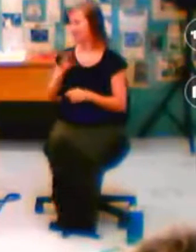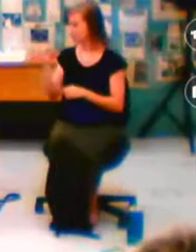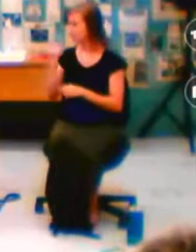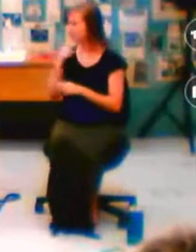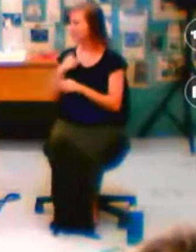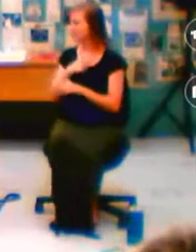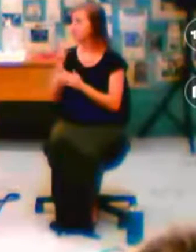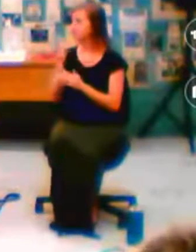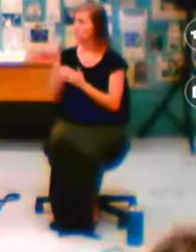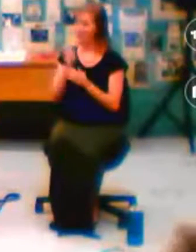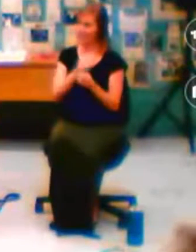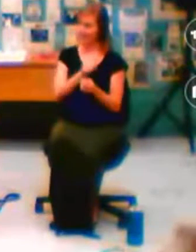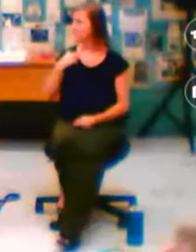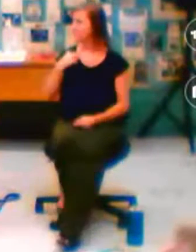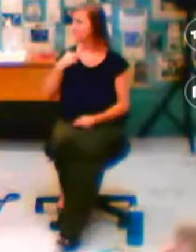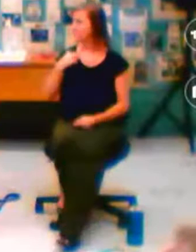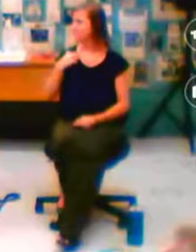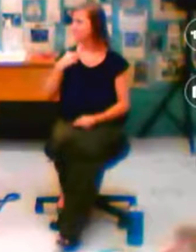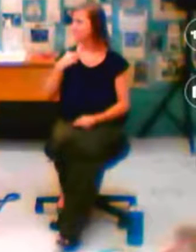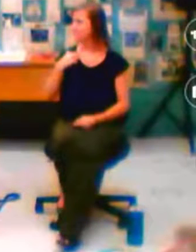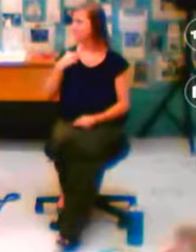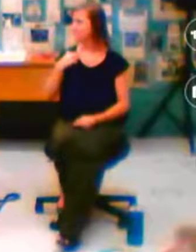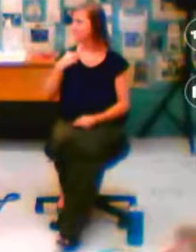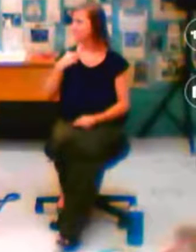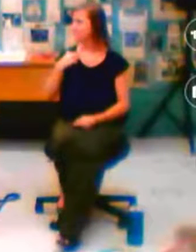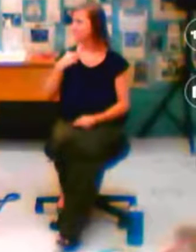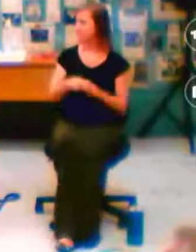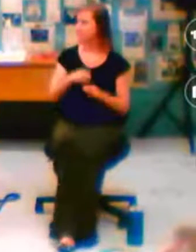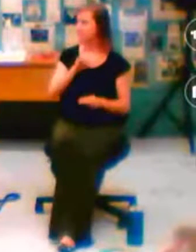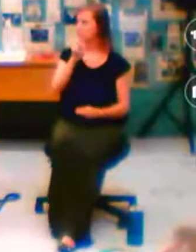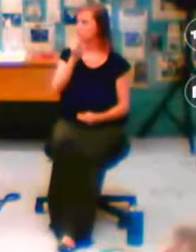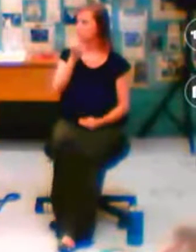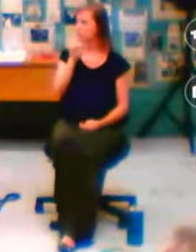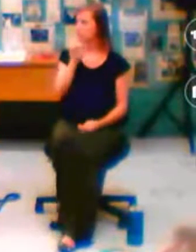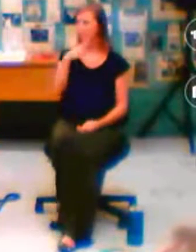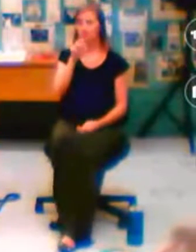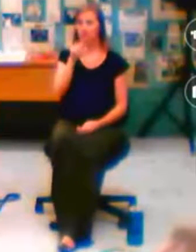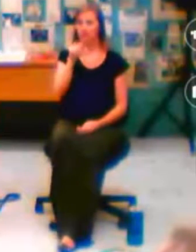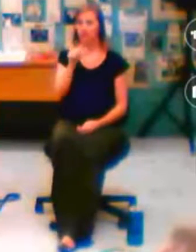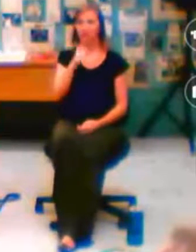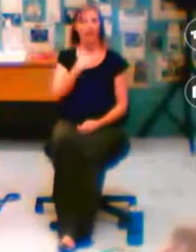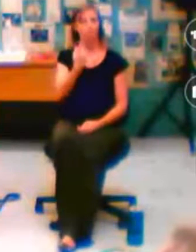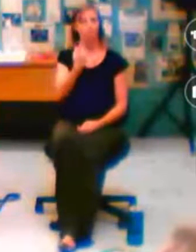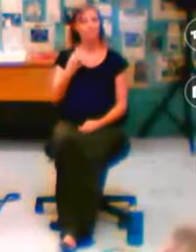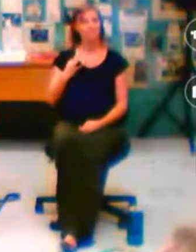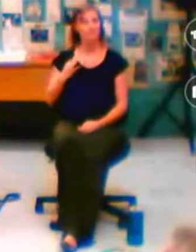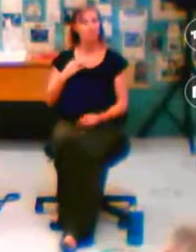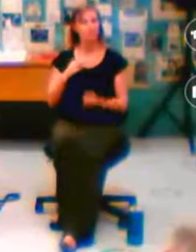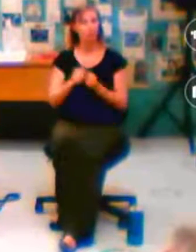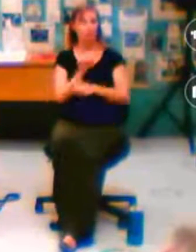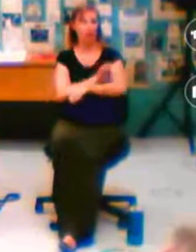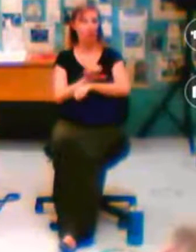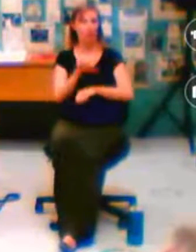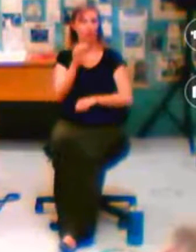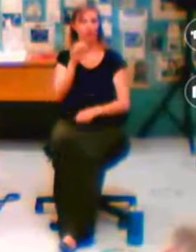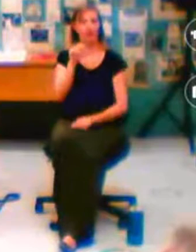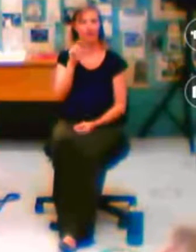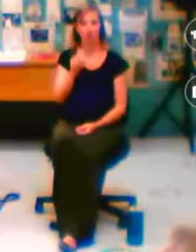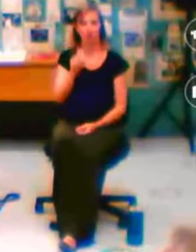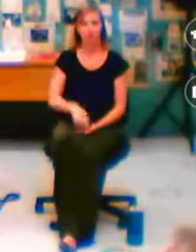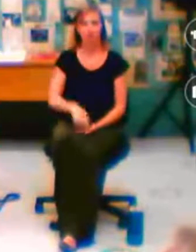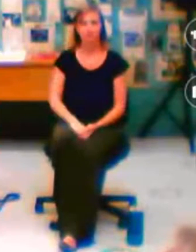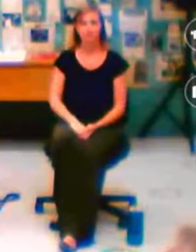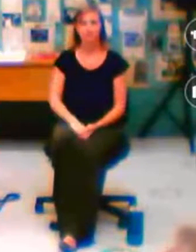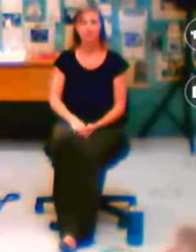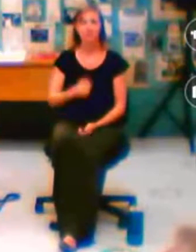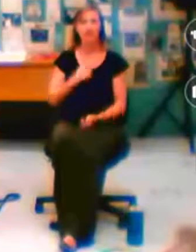each a 30-second soundbite of why. Wait, you told us a minute. Okay, a minute. A minute soundbite of why